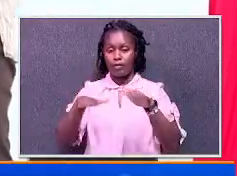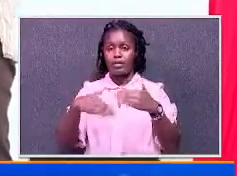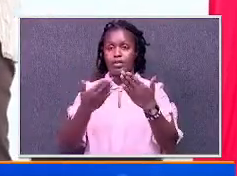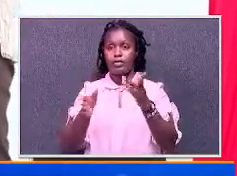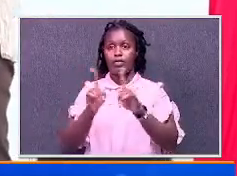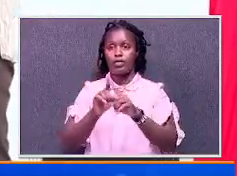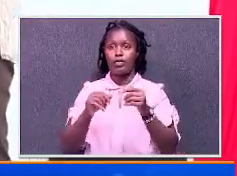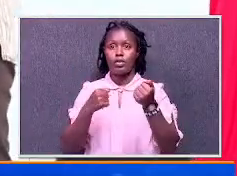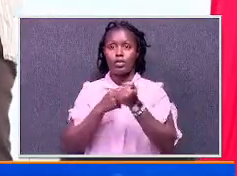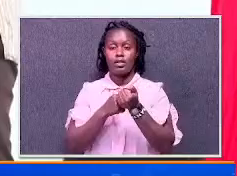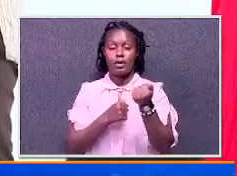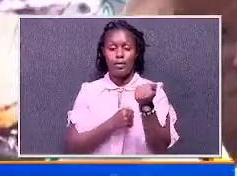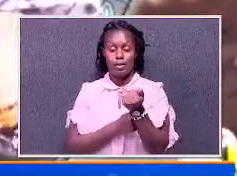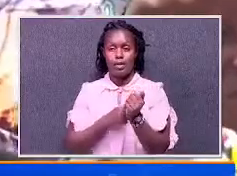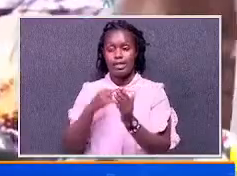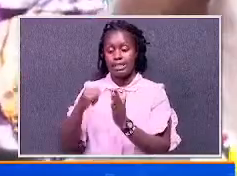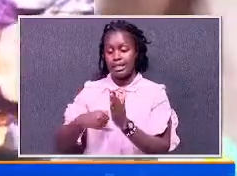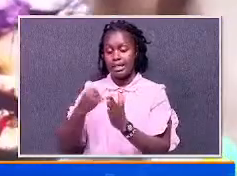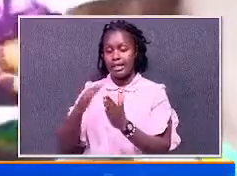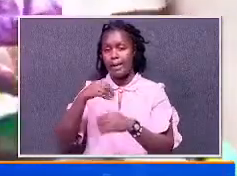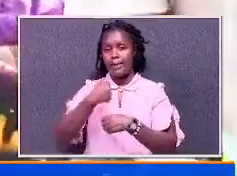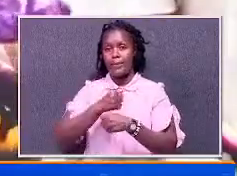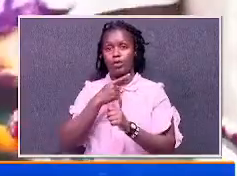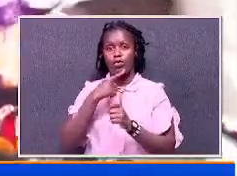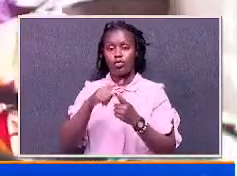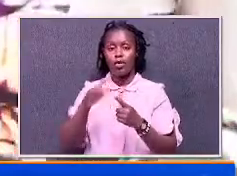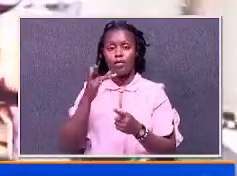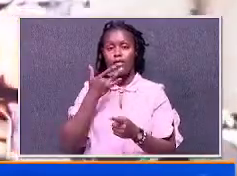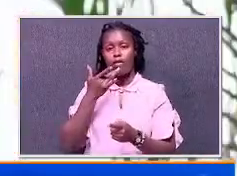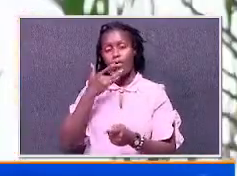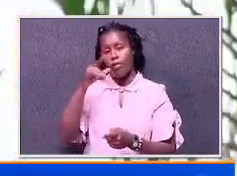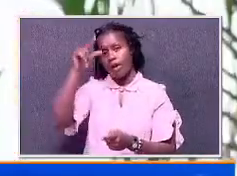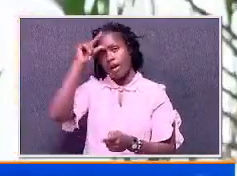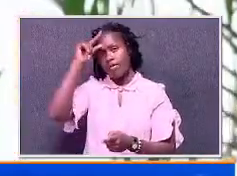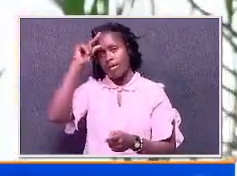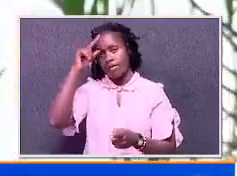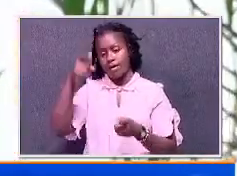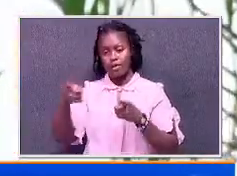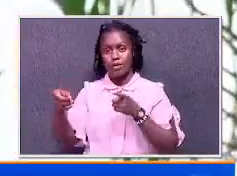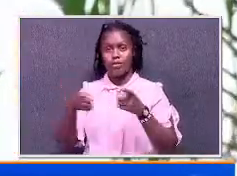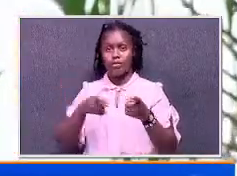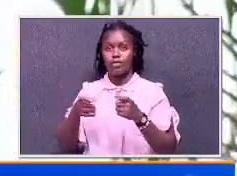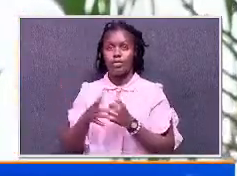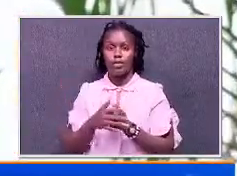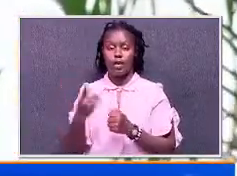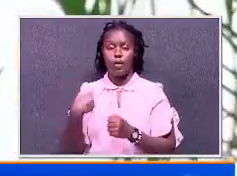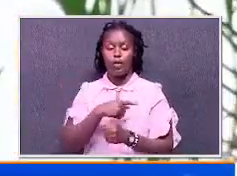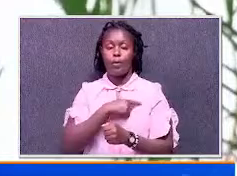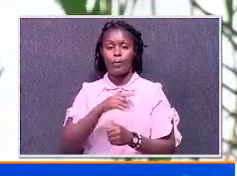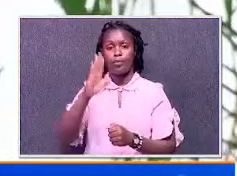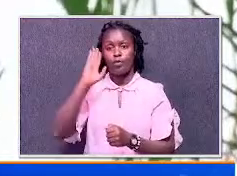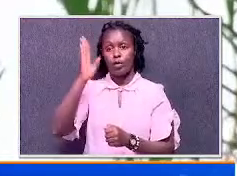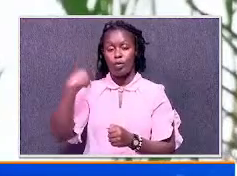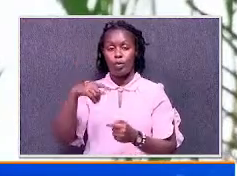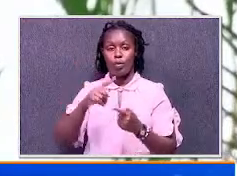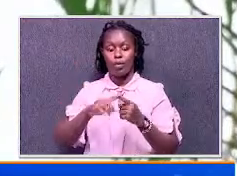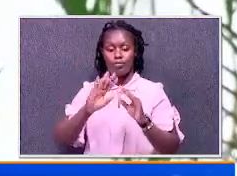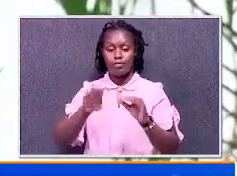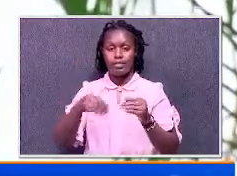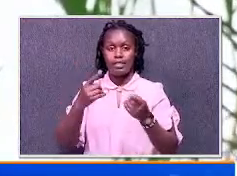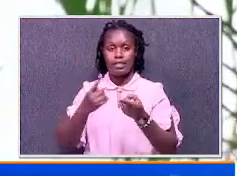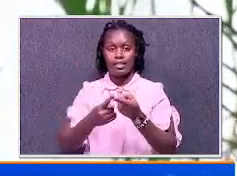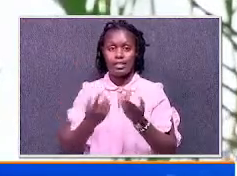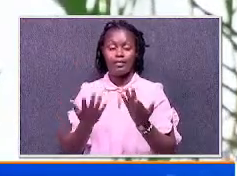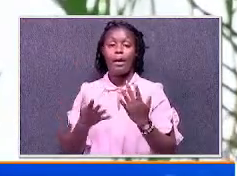support industries by ensuring favorable government regulations. Tutaweka sera ambayo itahakikisha ya